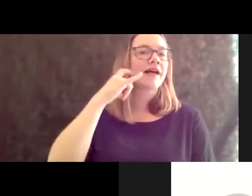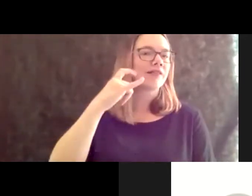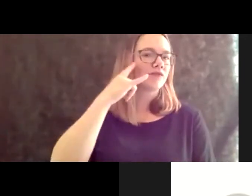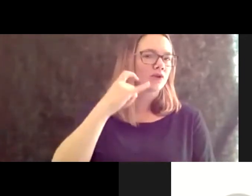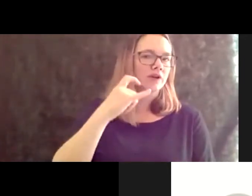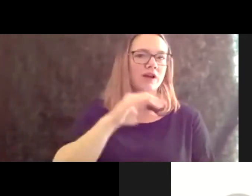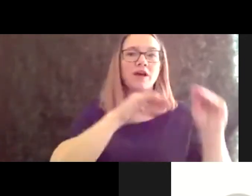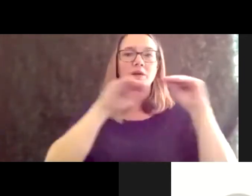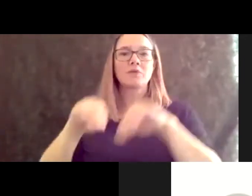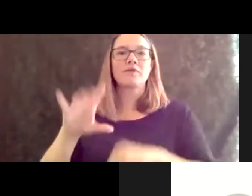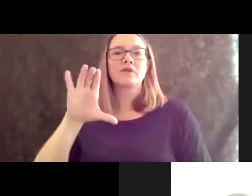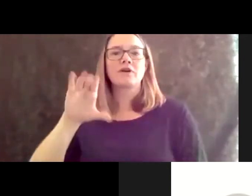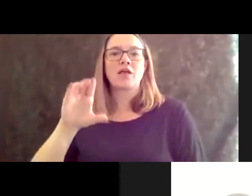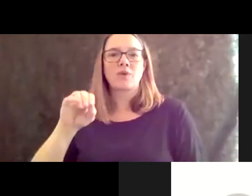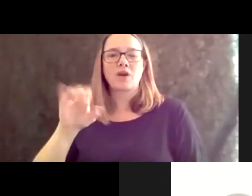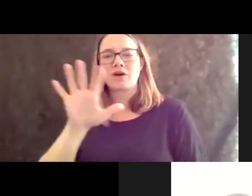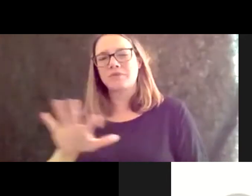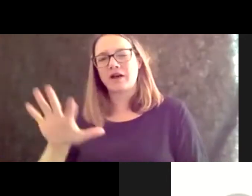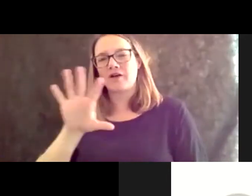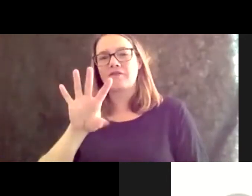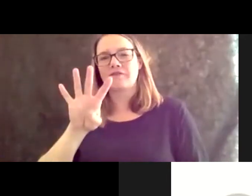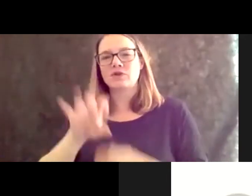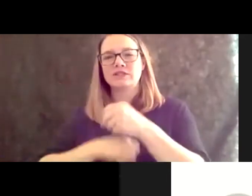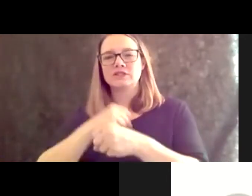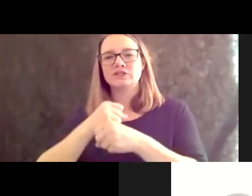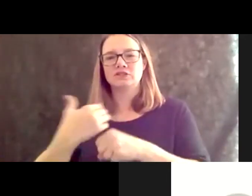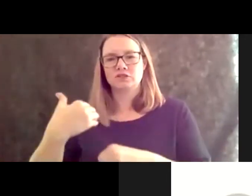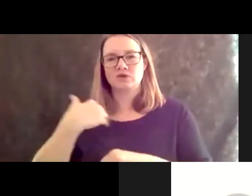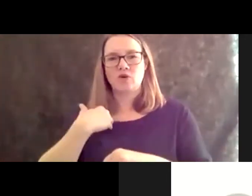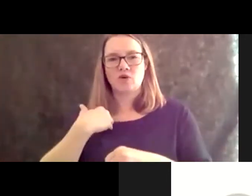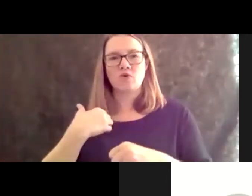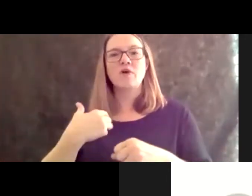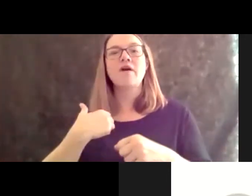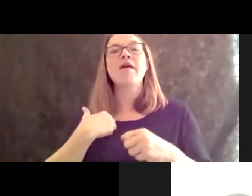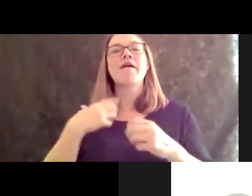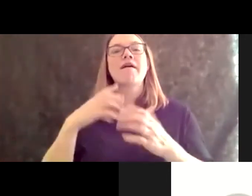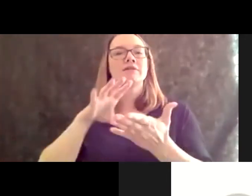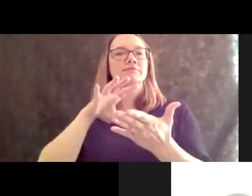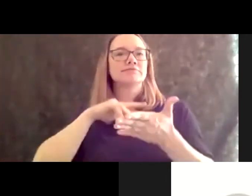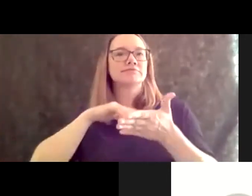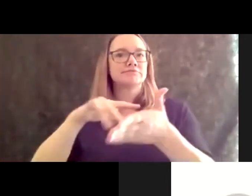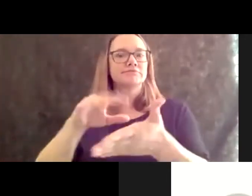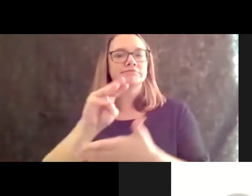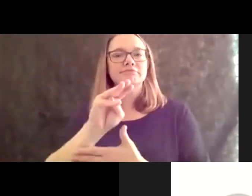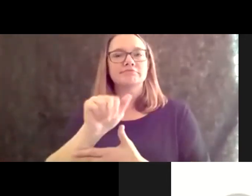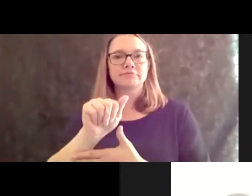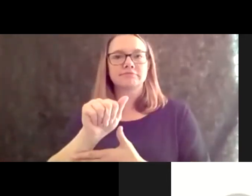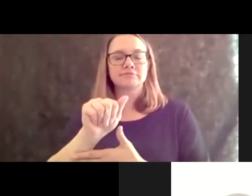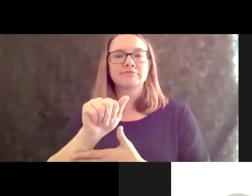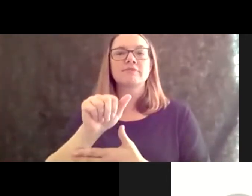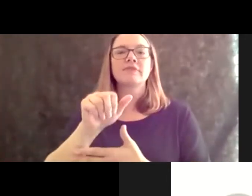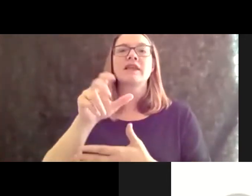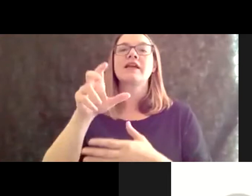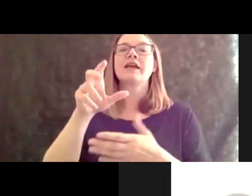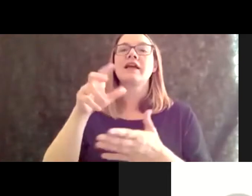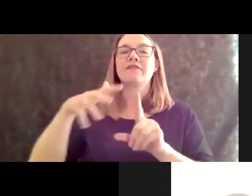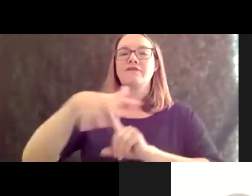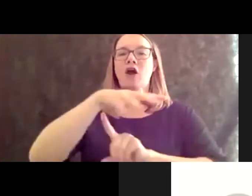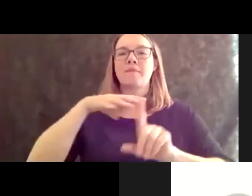4 years ago to pursue my master's in environmental leadership at Naropa University. And from there,